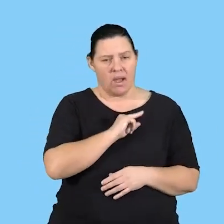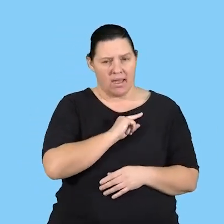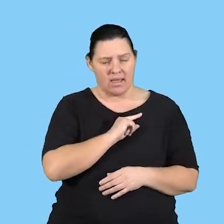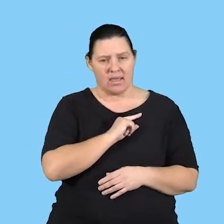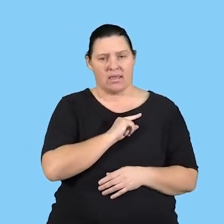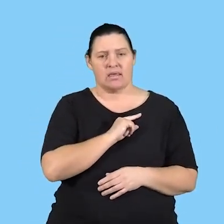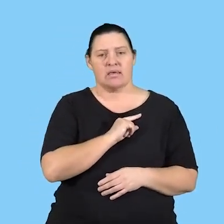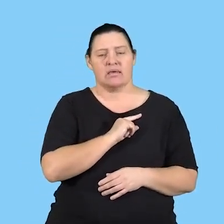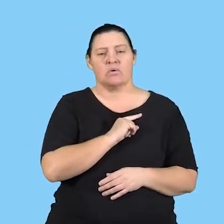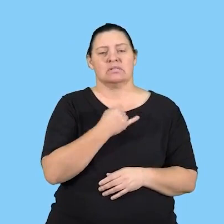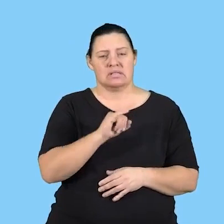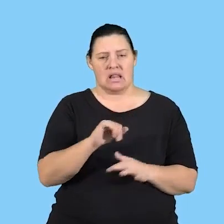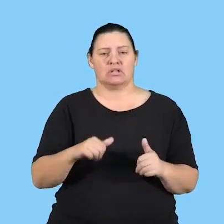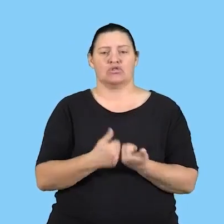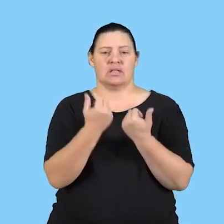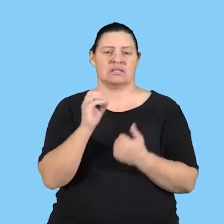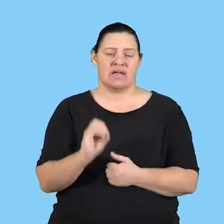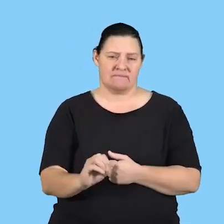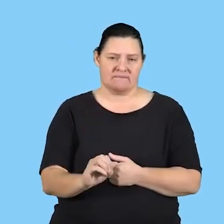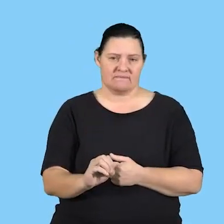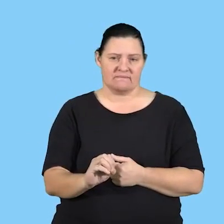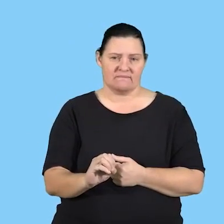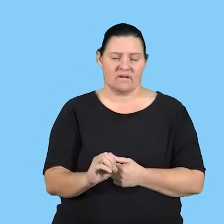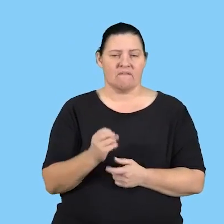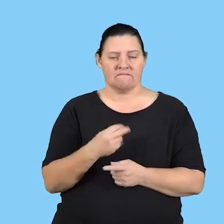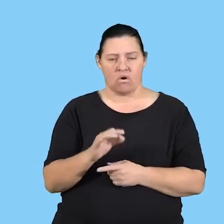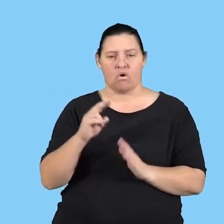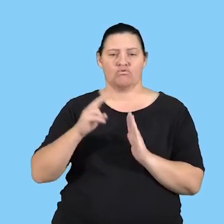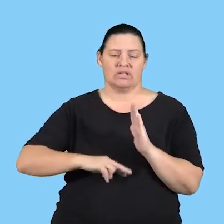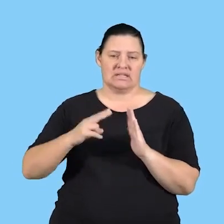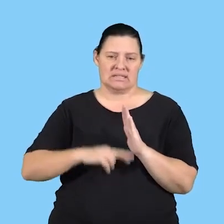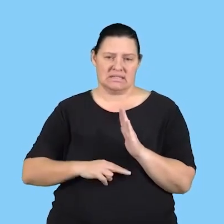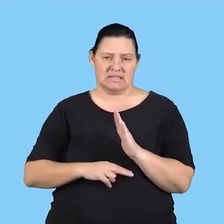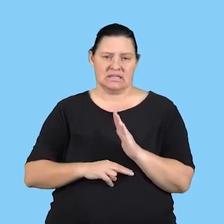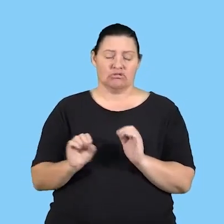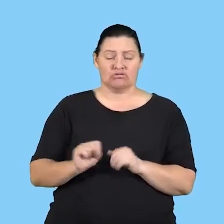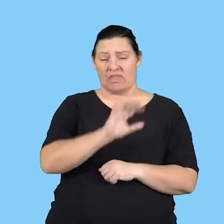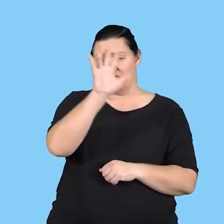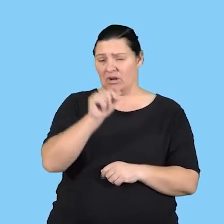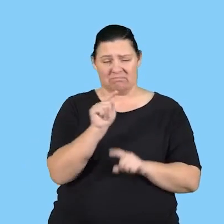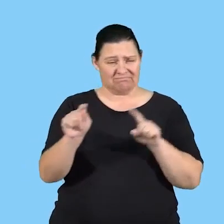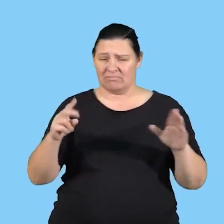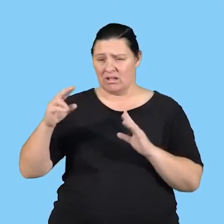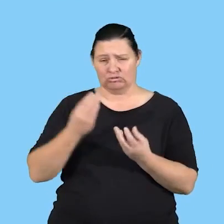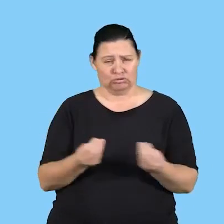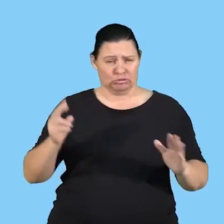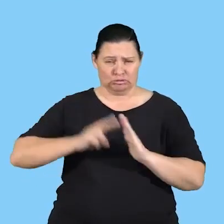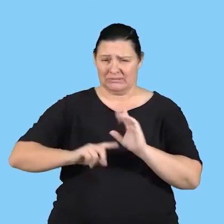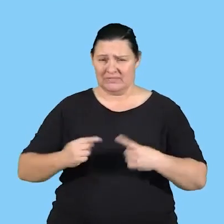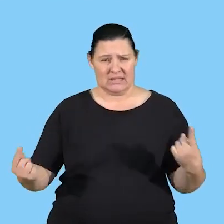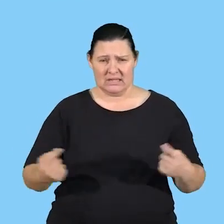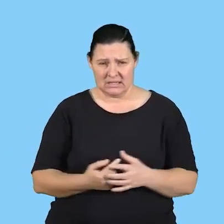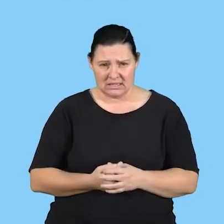still having a challenge with regards to reading countrywide. The difference